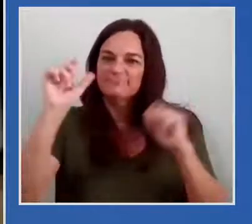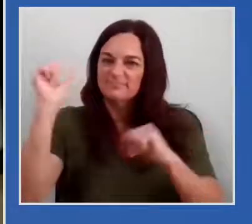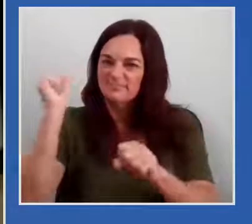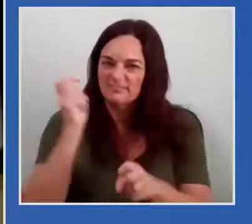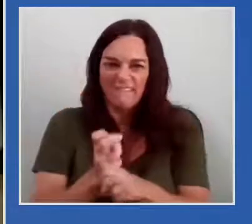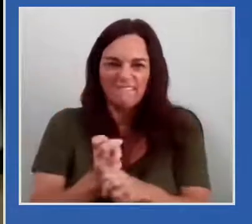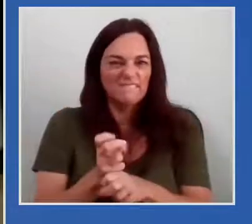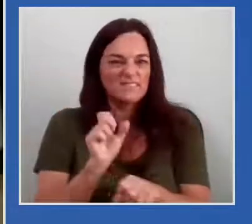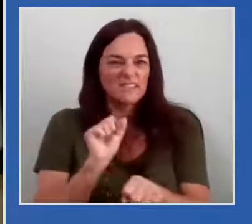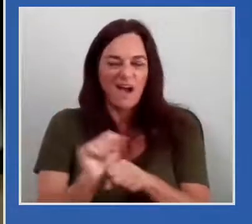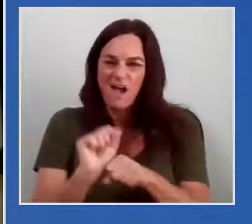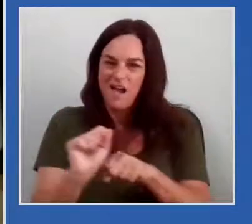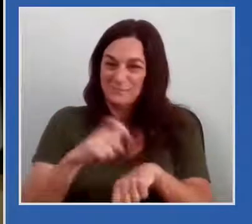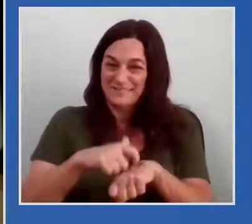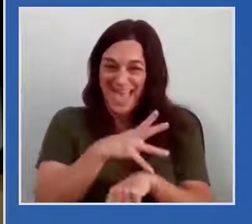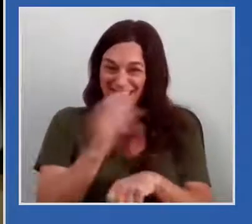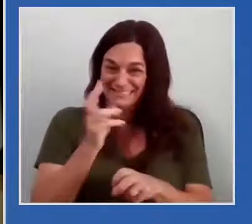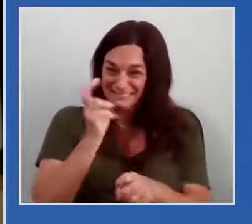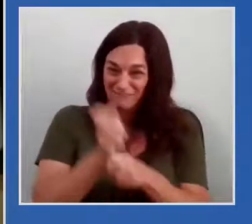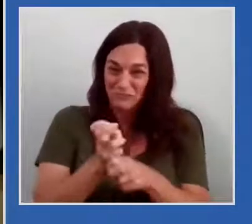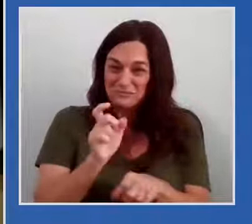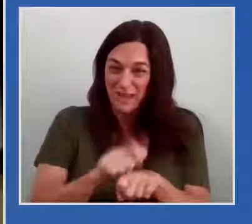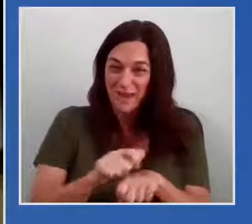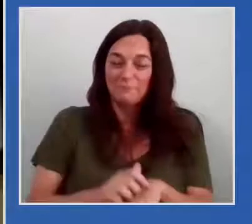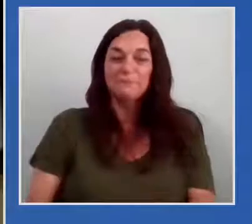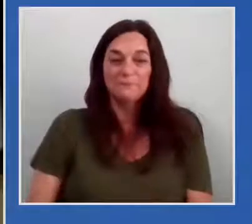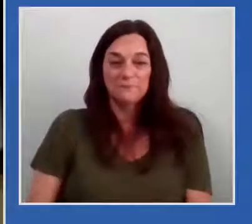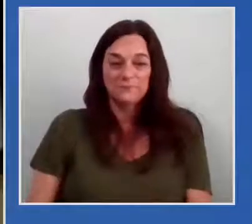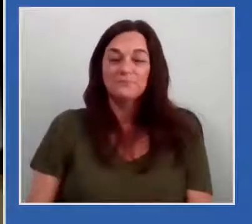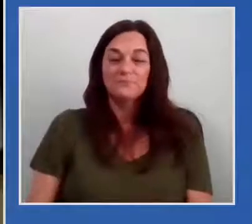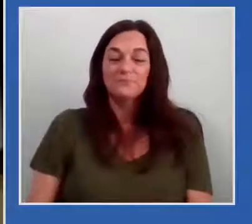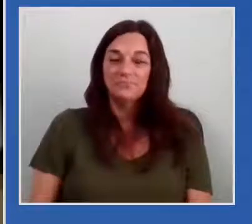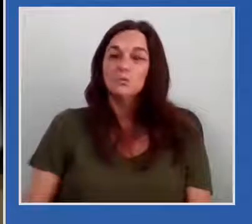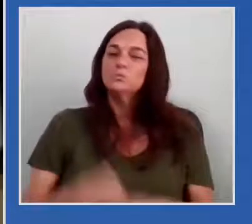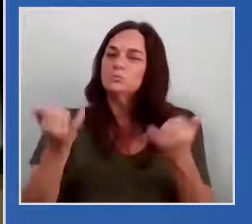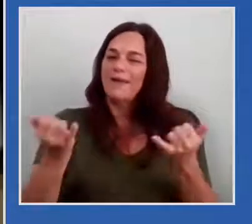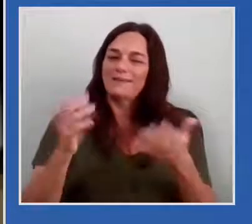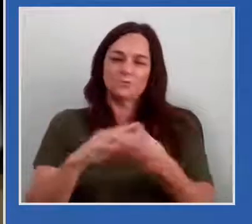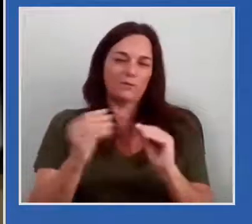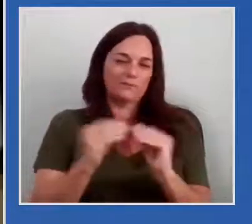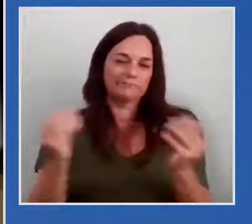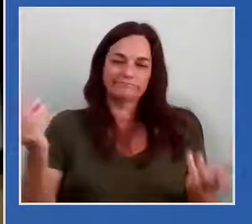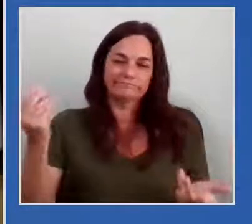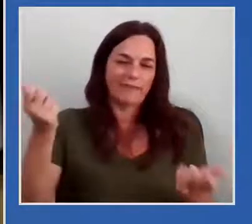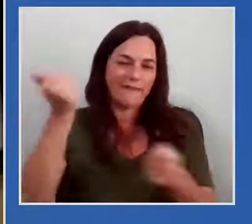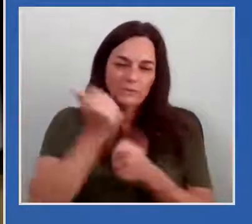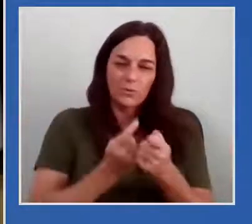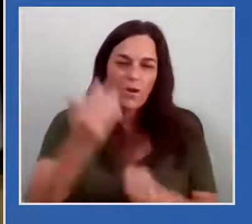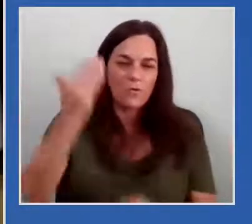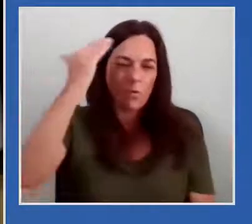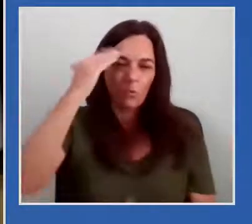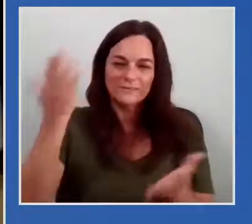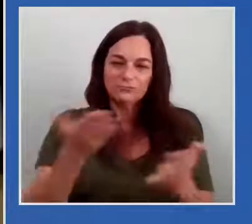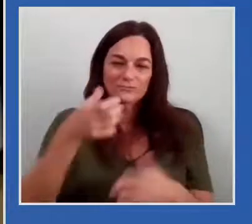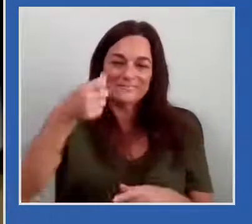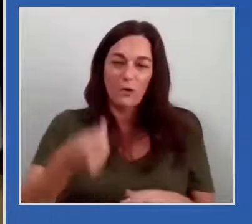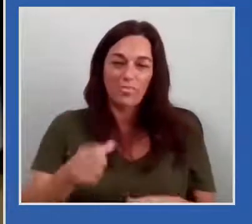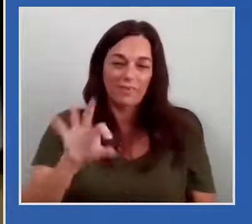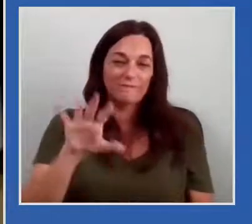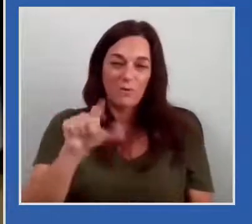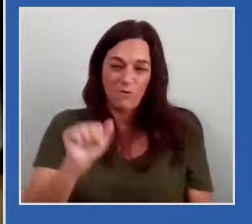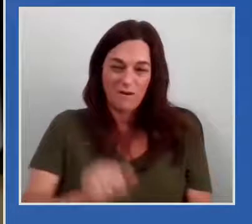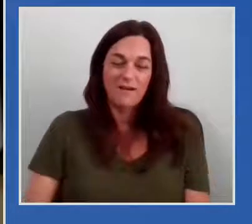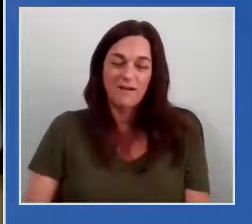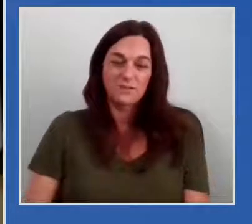times. Today's story is a familiar one here in South Florida. We're